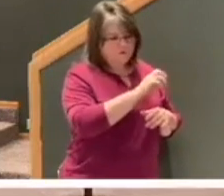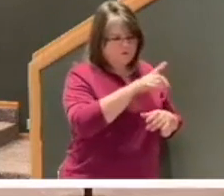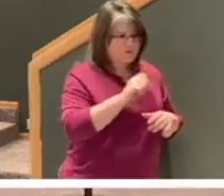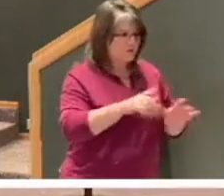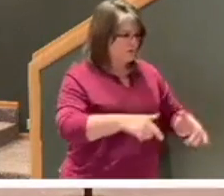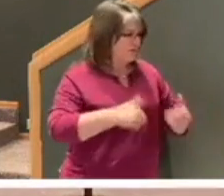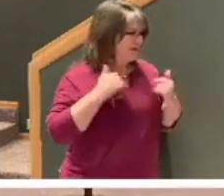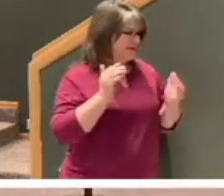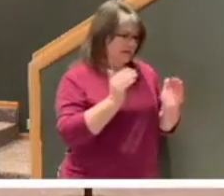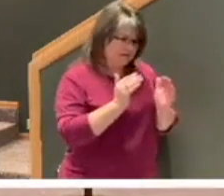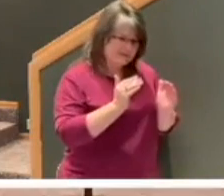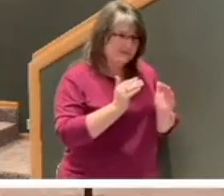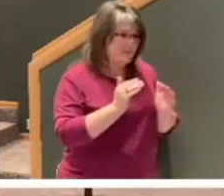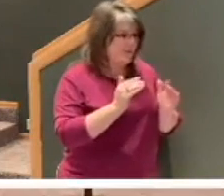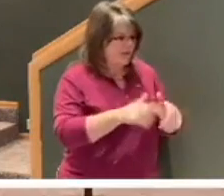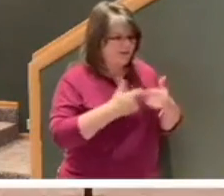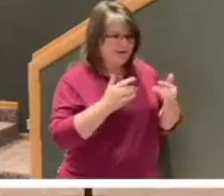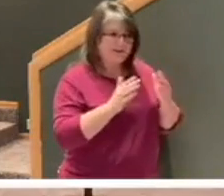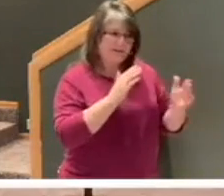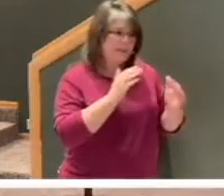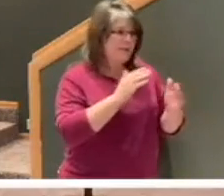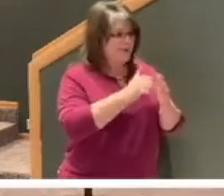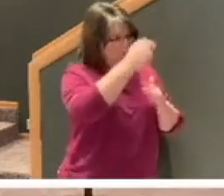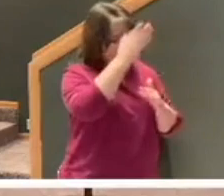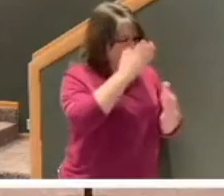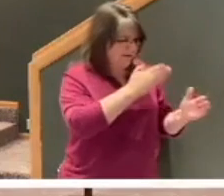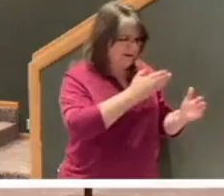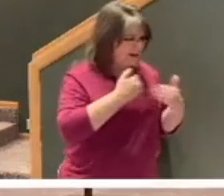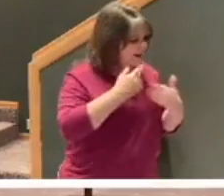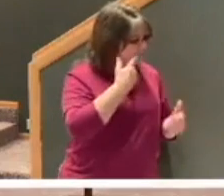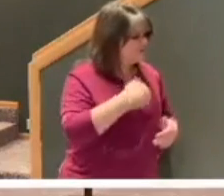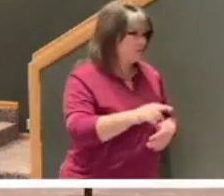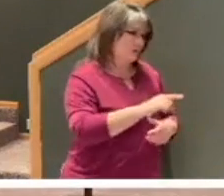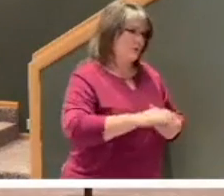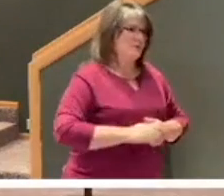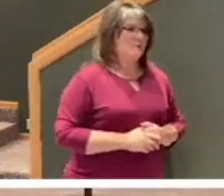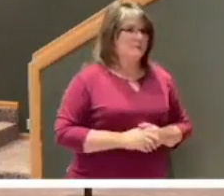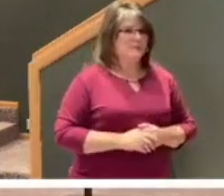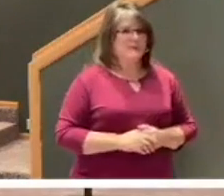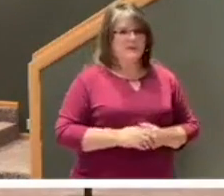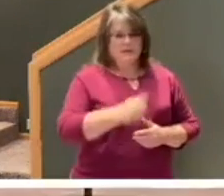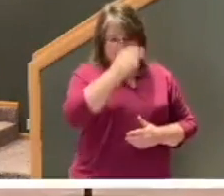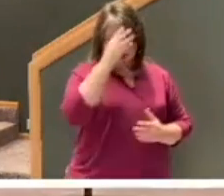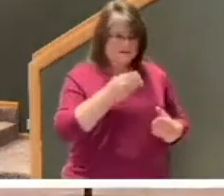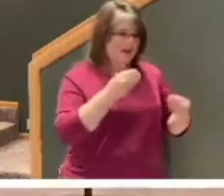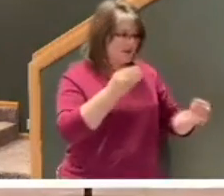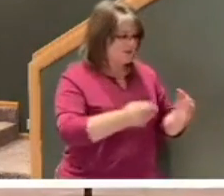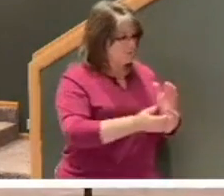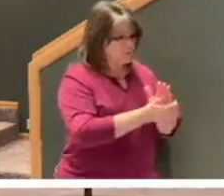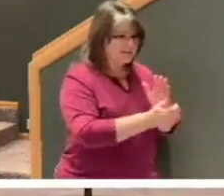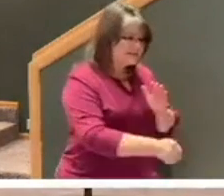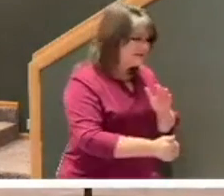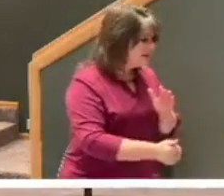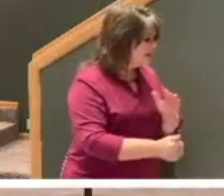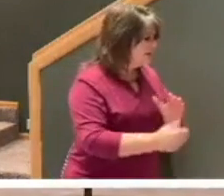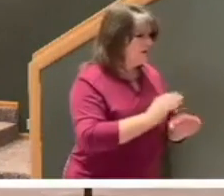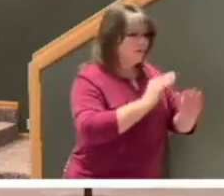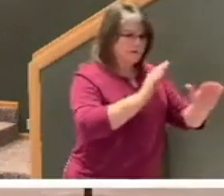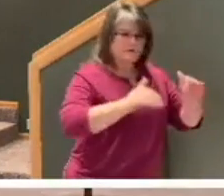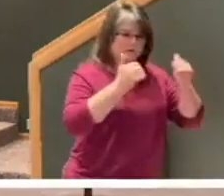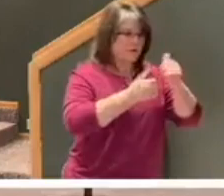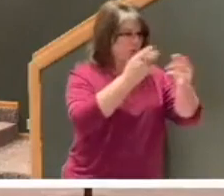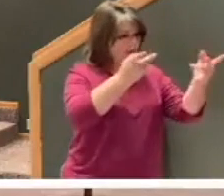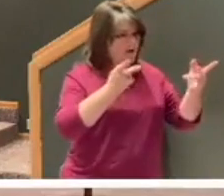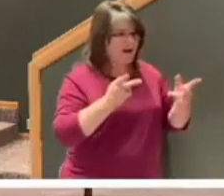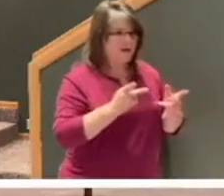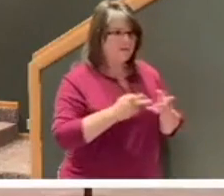such a small life compared to what God has designed for you. Has God given you a skill? There's no higher place